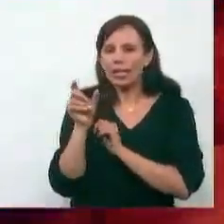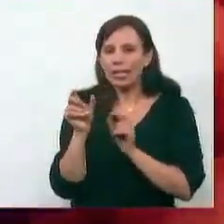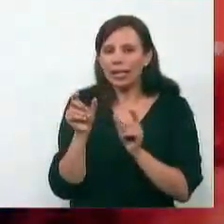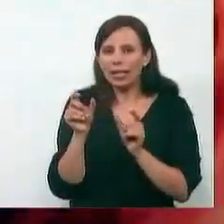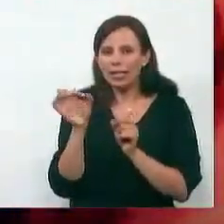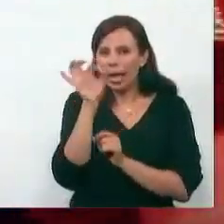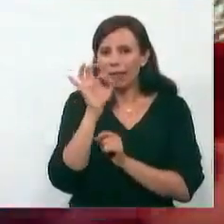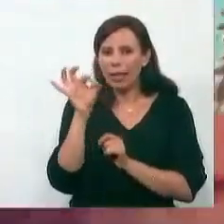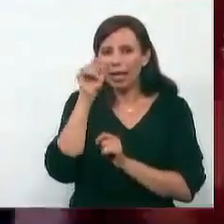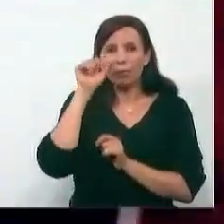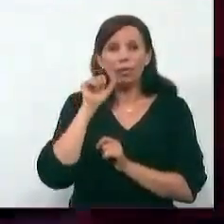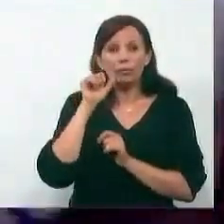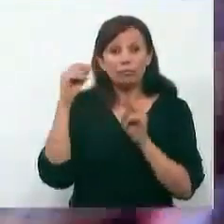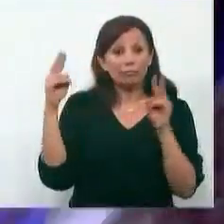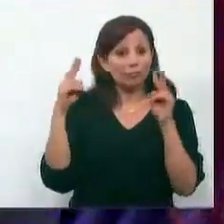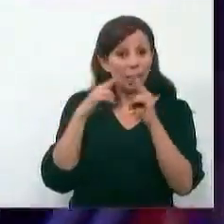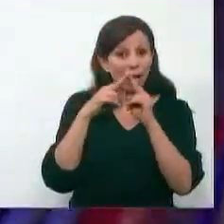cancer cells in the lung?